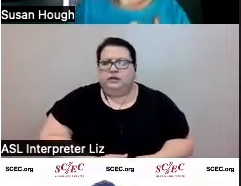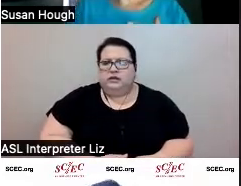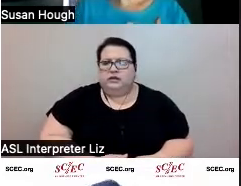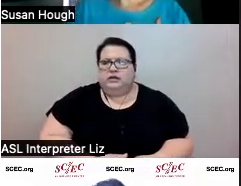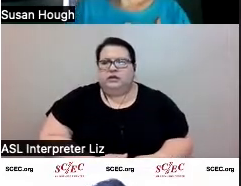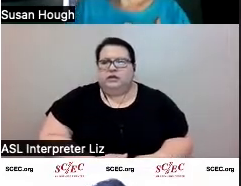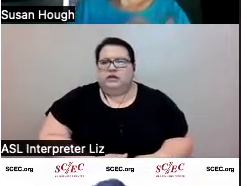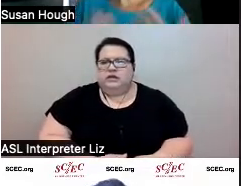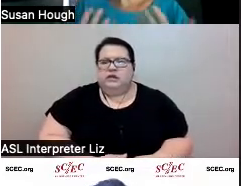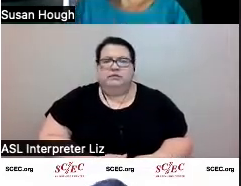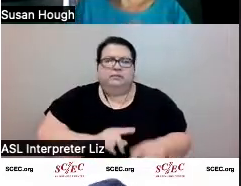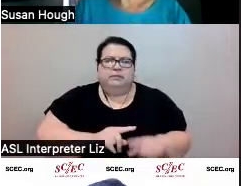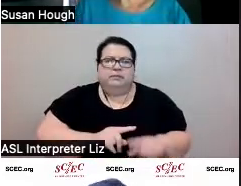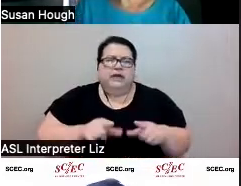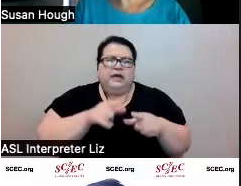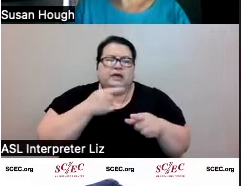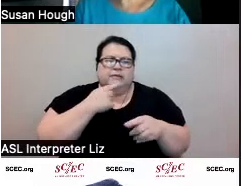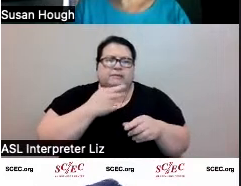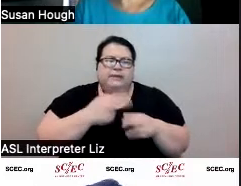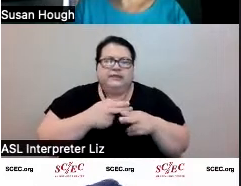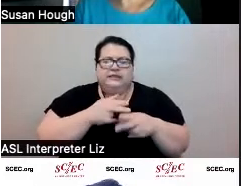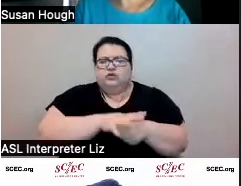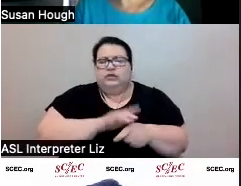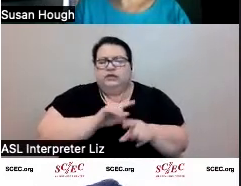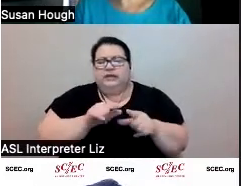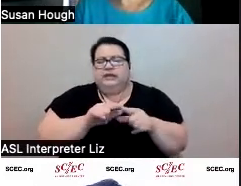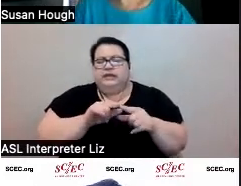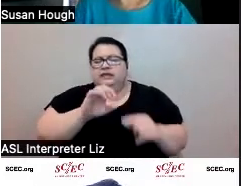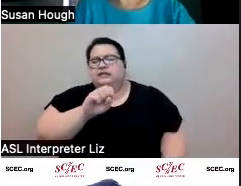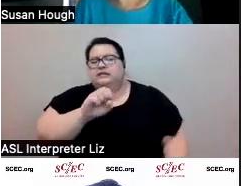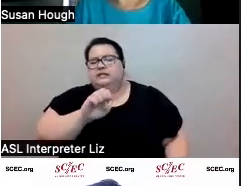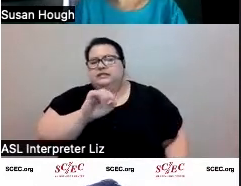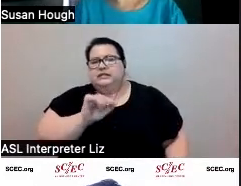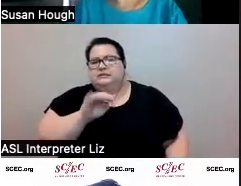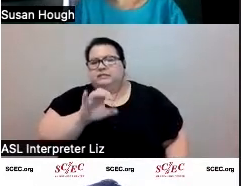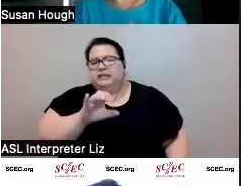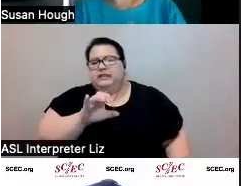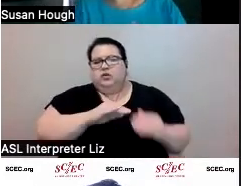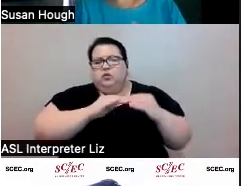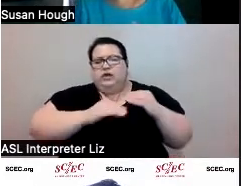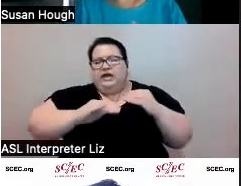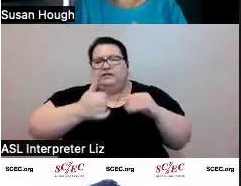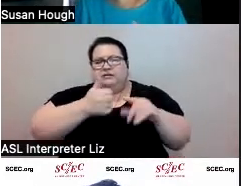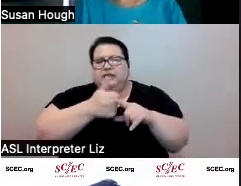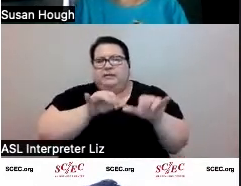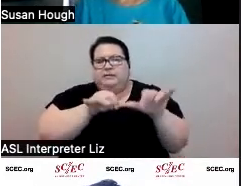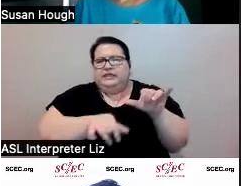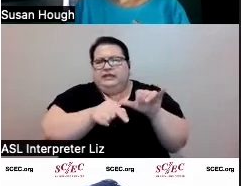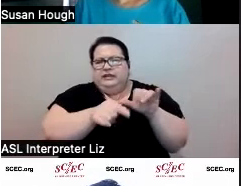stress that I mentioned, but with the seismic waves themselves. Maybe we should stay on this slide while we're here and not try to go